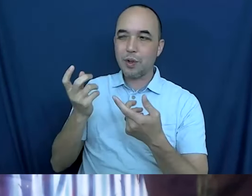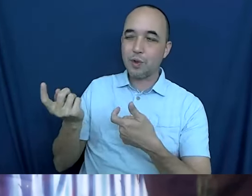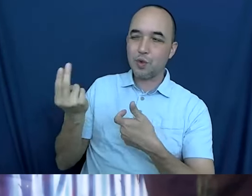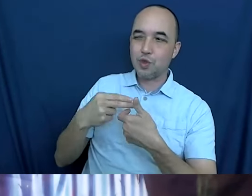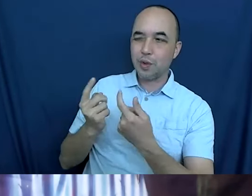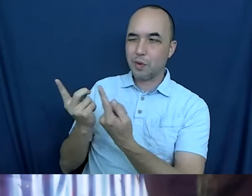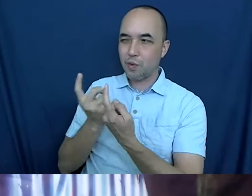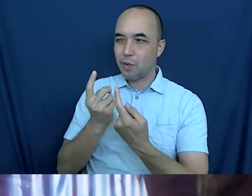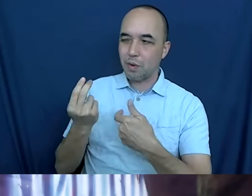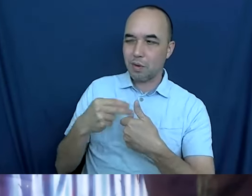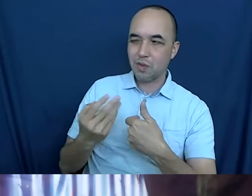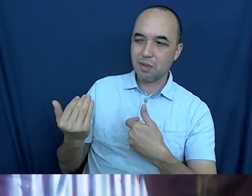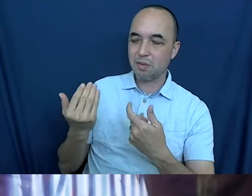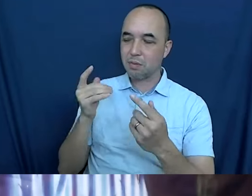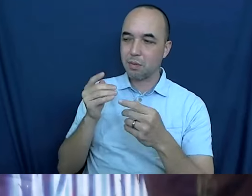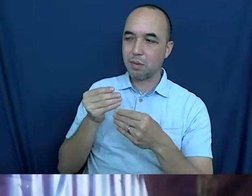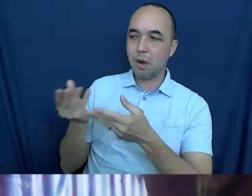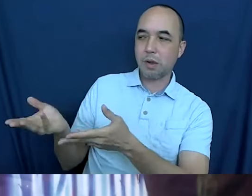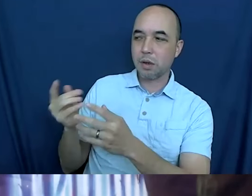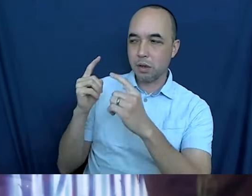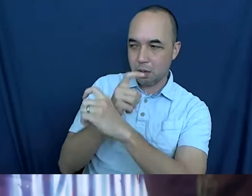you know, trying to